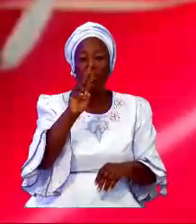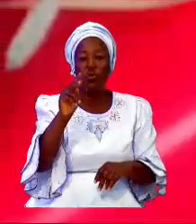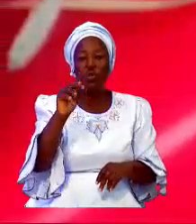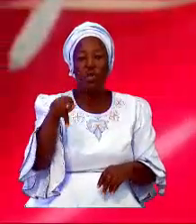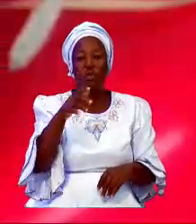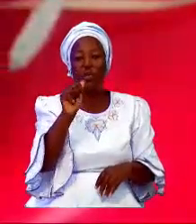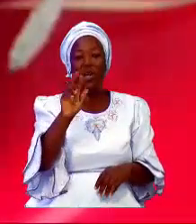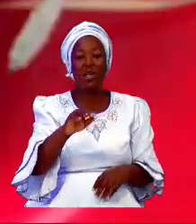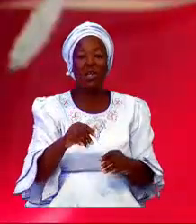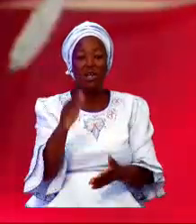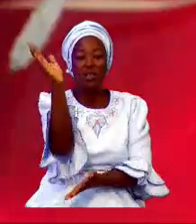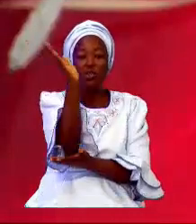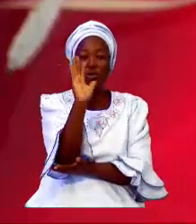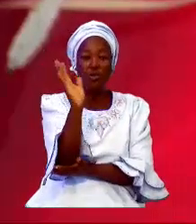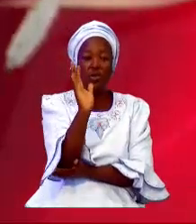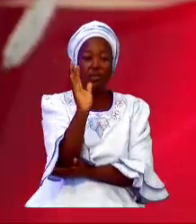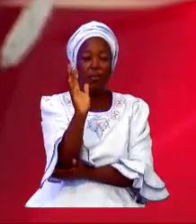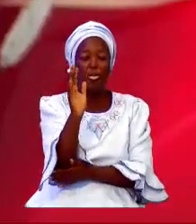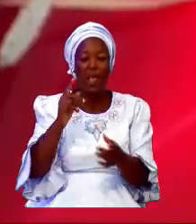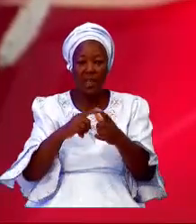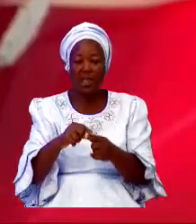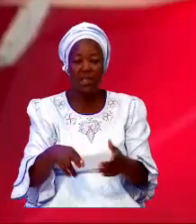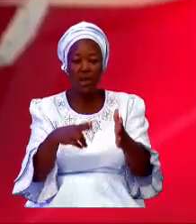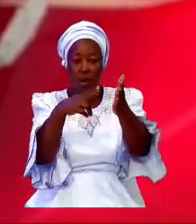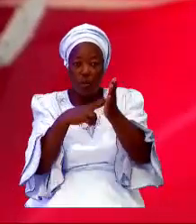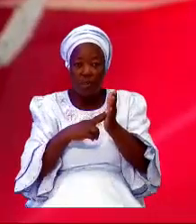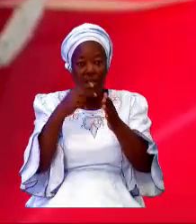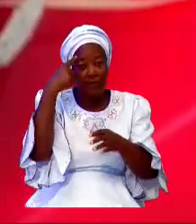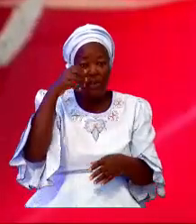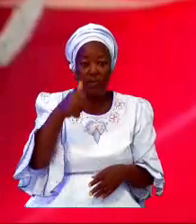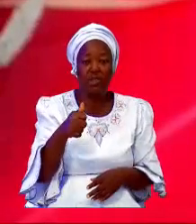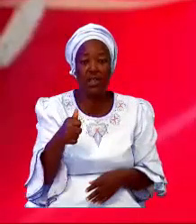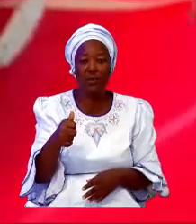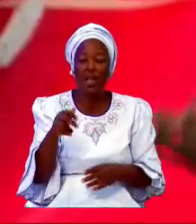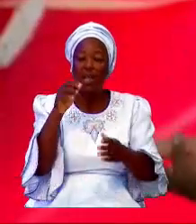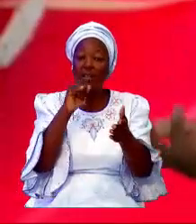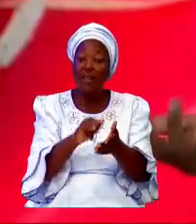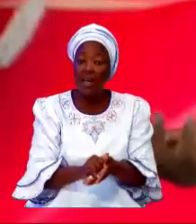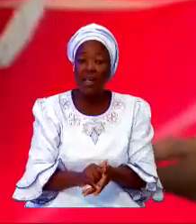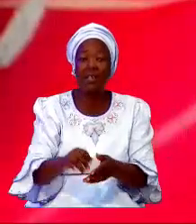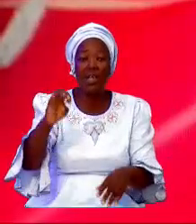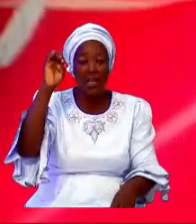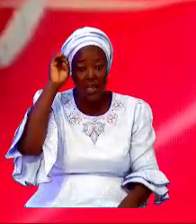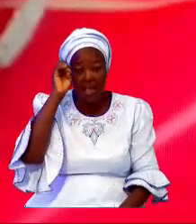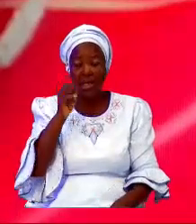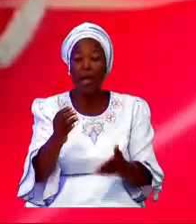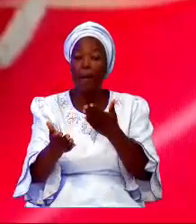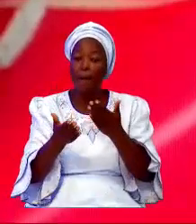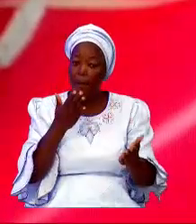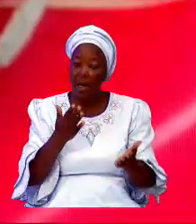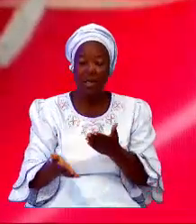down under a juniper tree, and he requested for